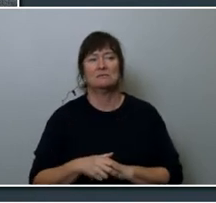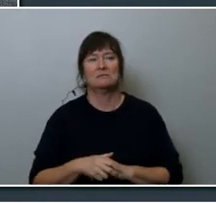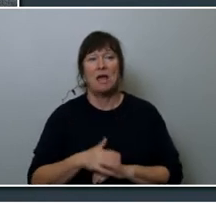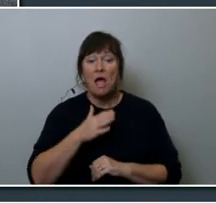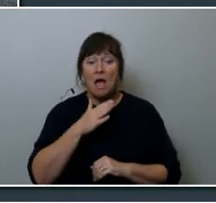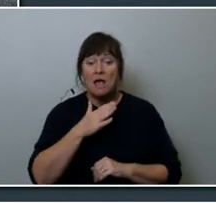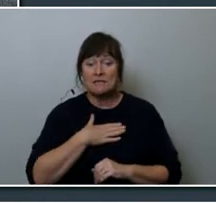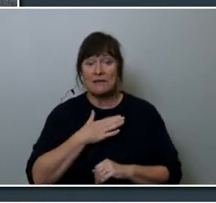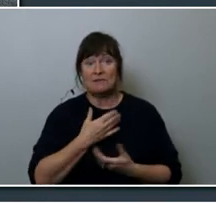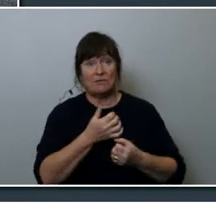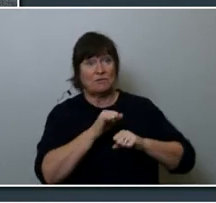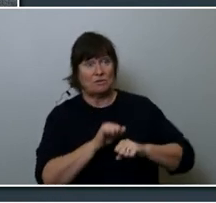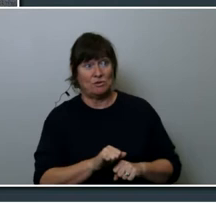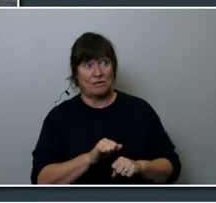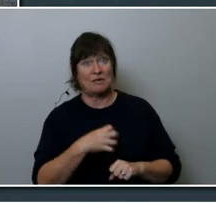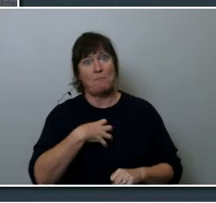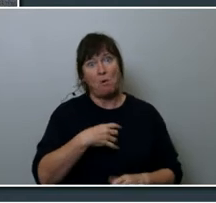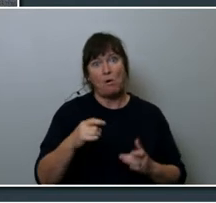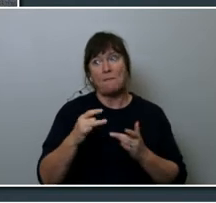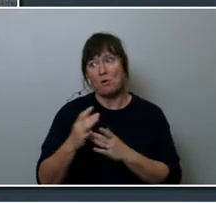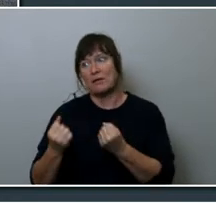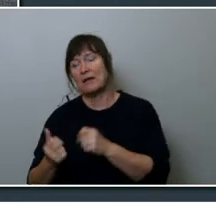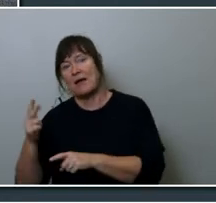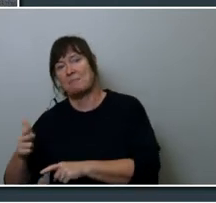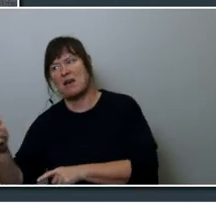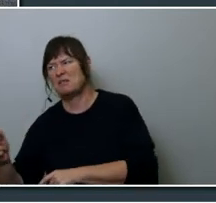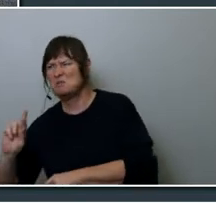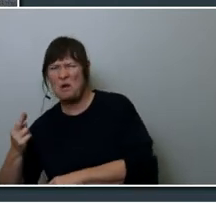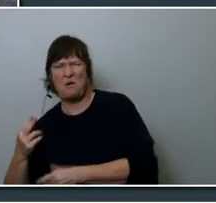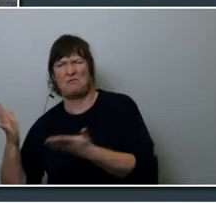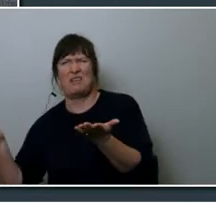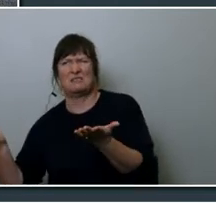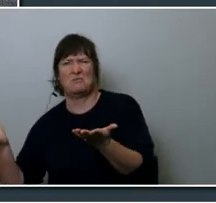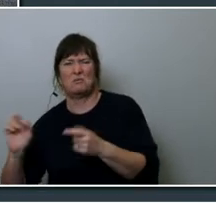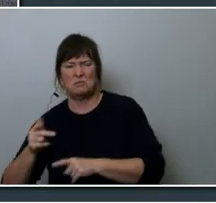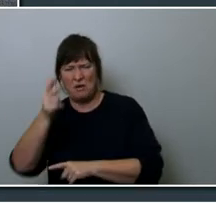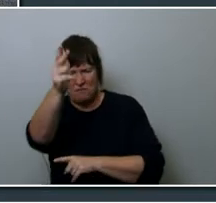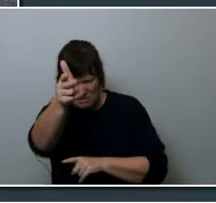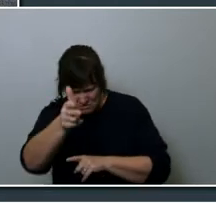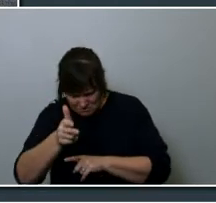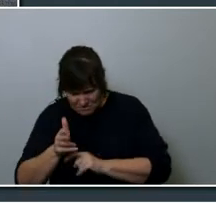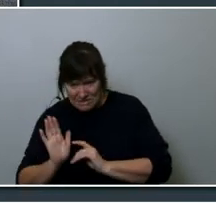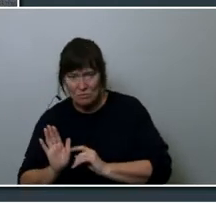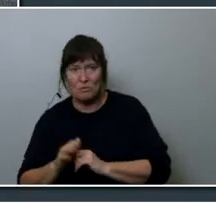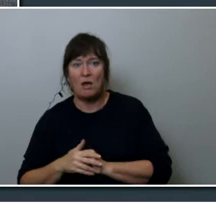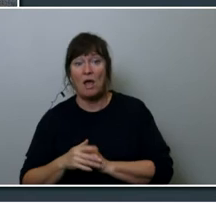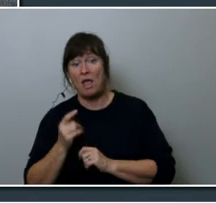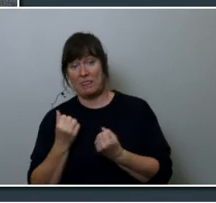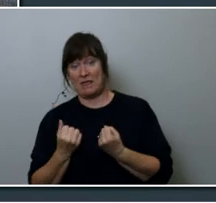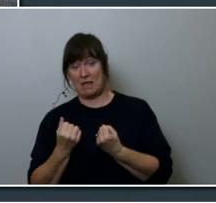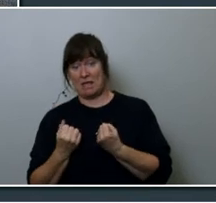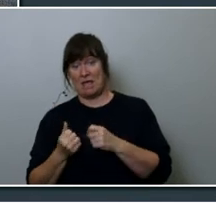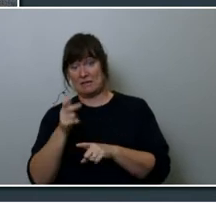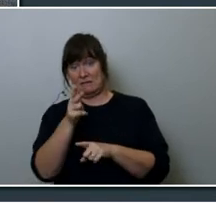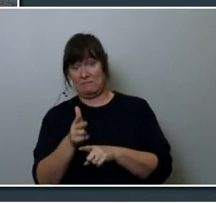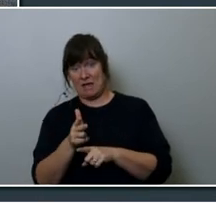The safety of our students is more important than a dozen or so car parking spots. Those cars which are,